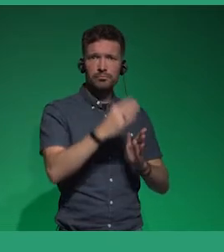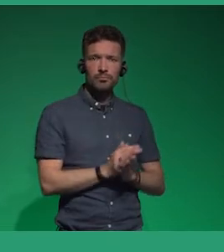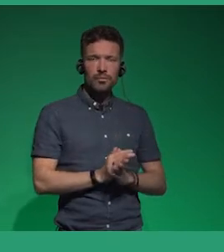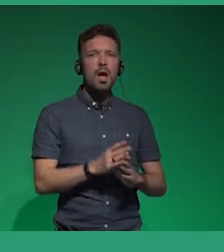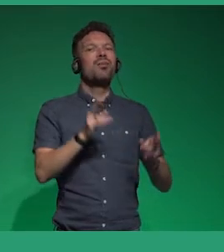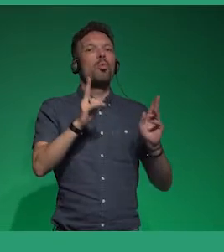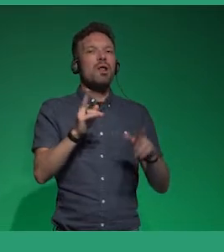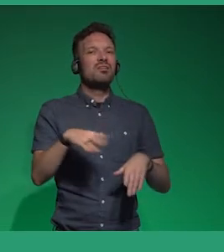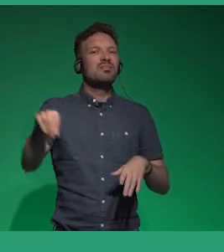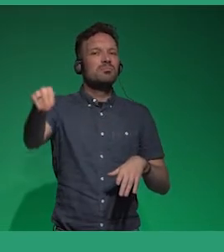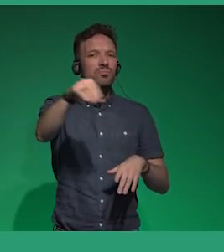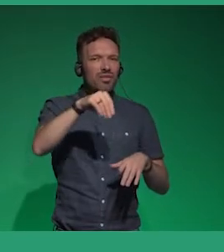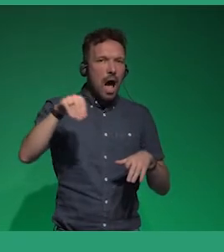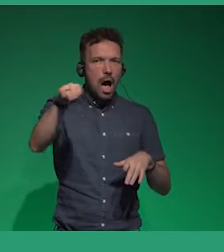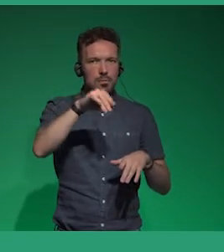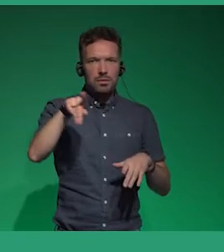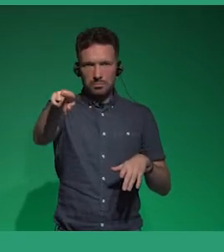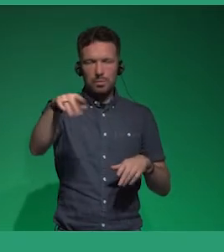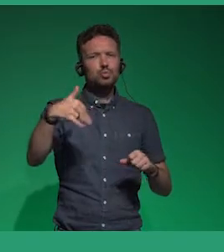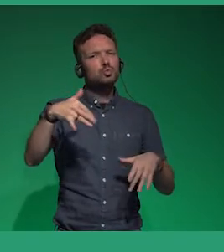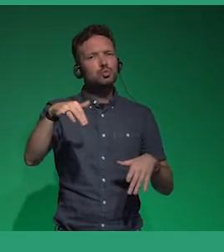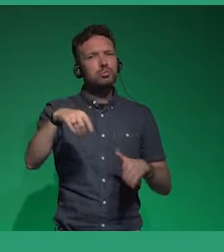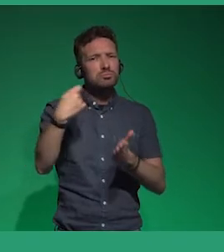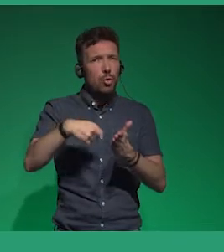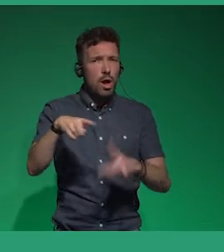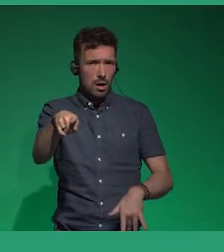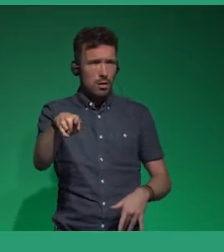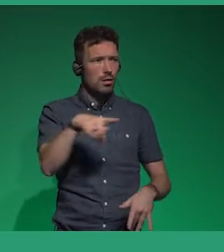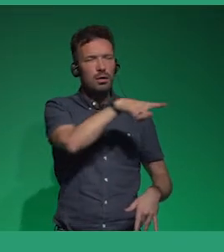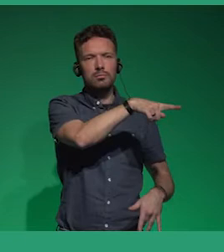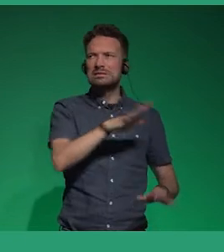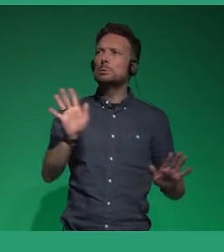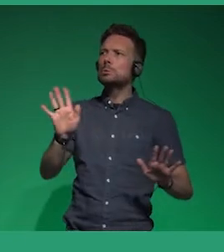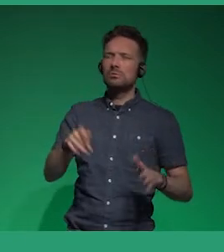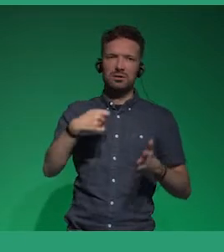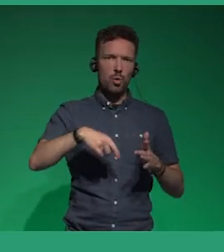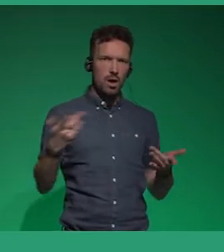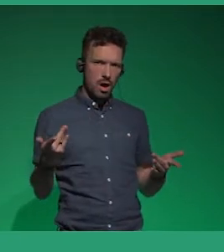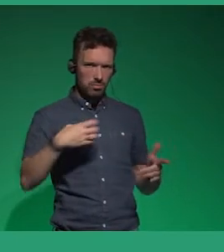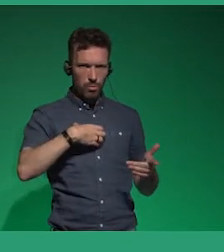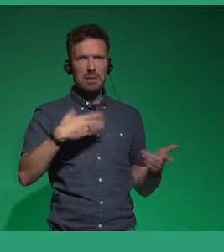the small quantities being traded and offered in the villages.